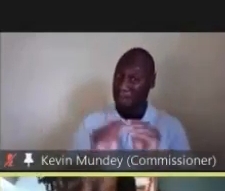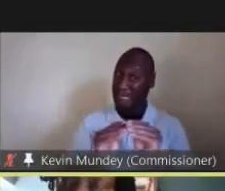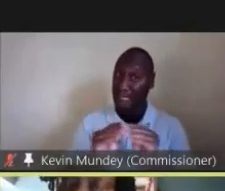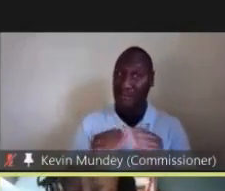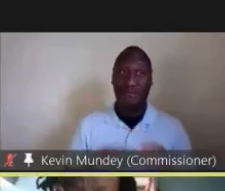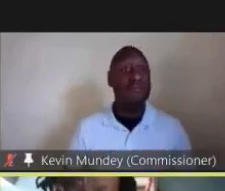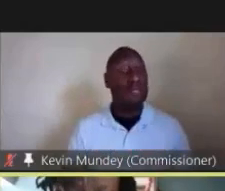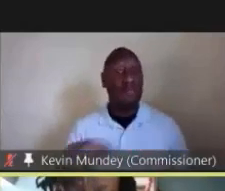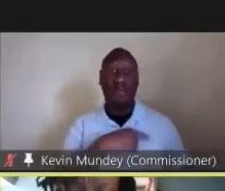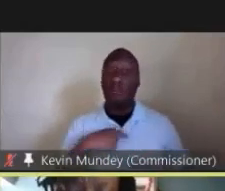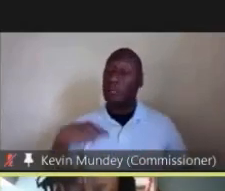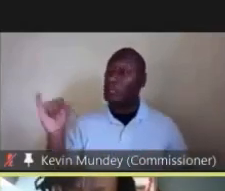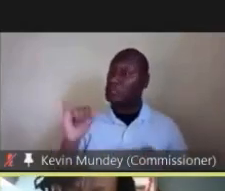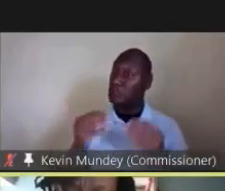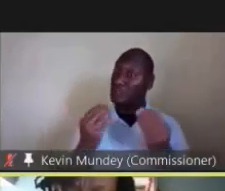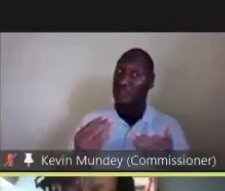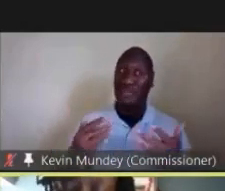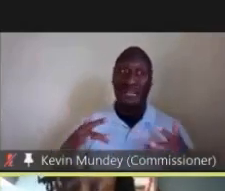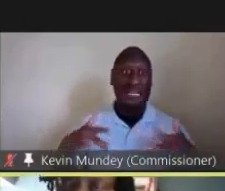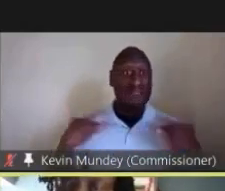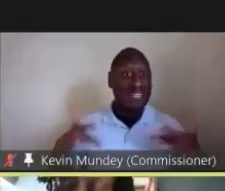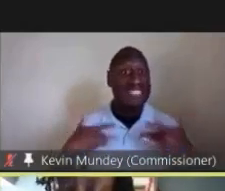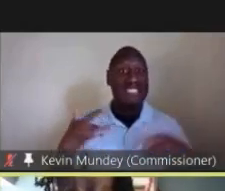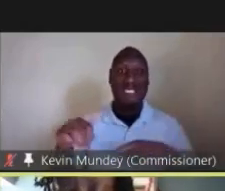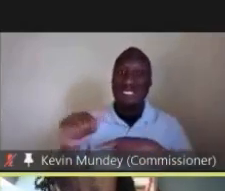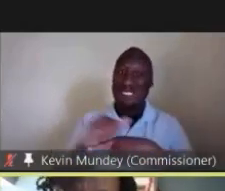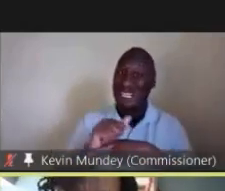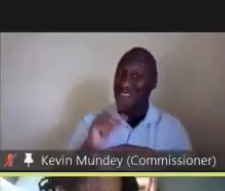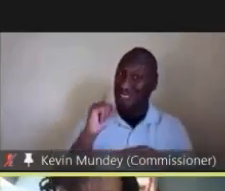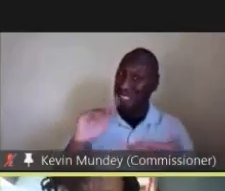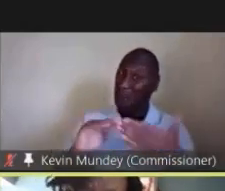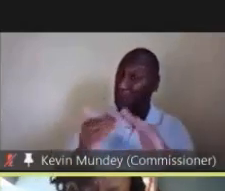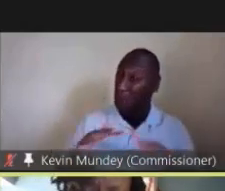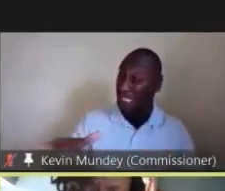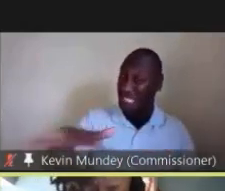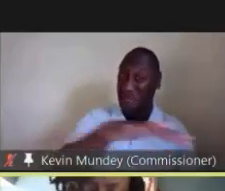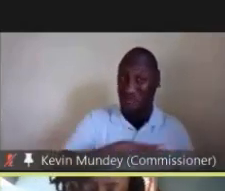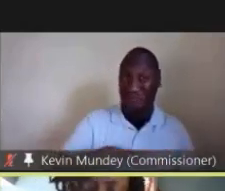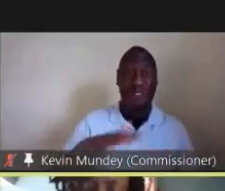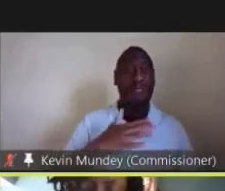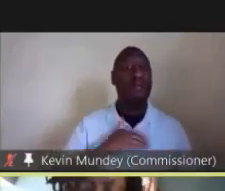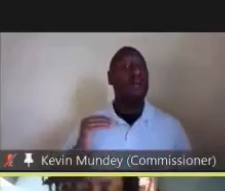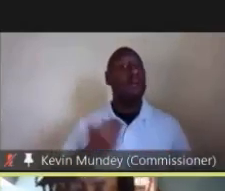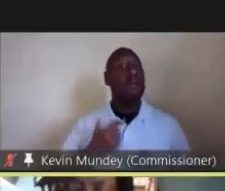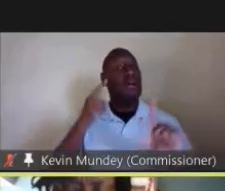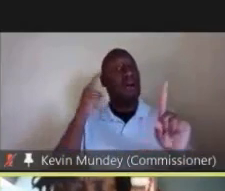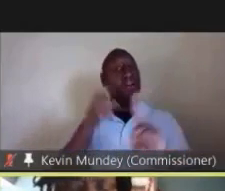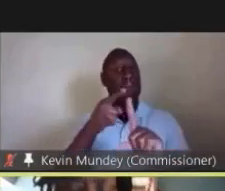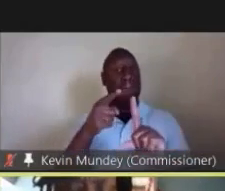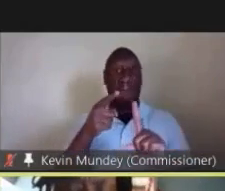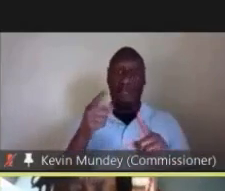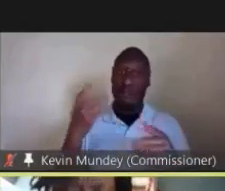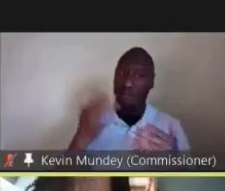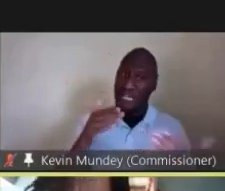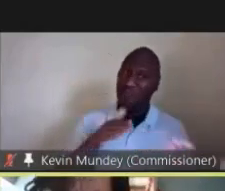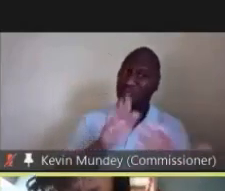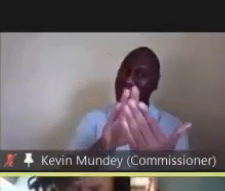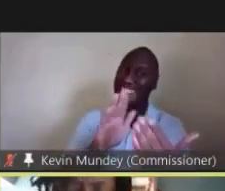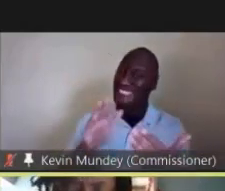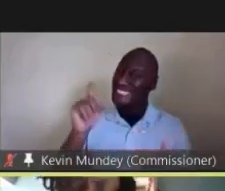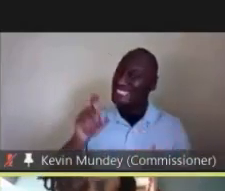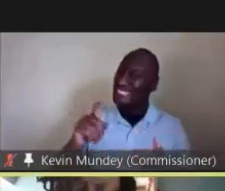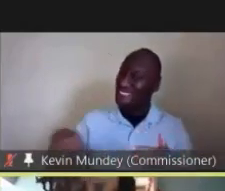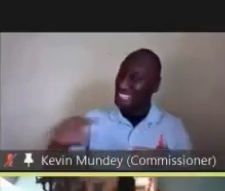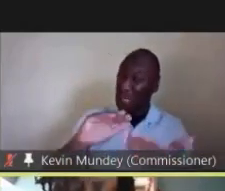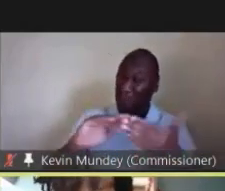caption, and are happy to provide additional accommodations for our meetings. We also host events